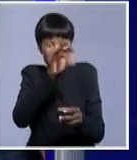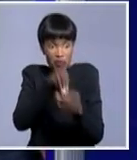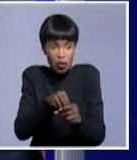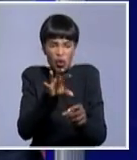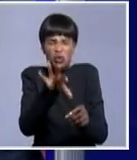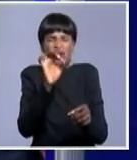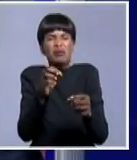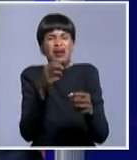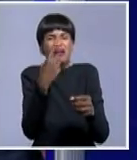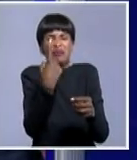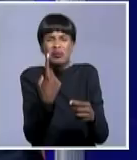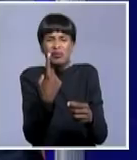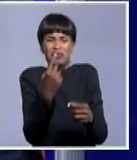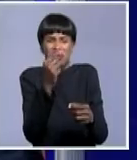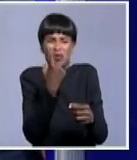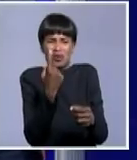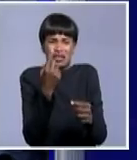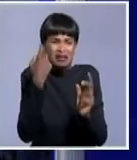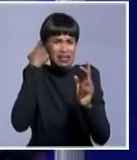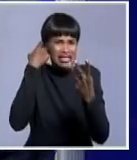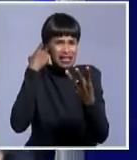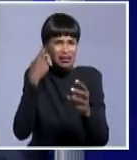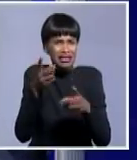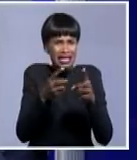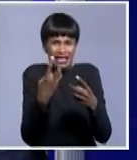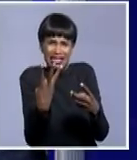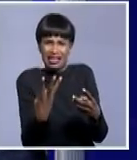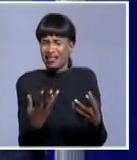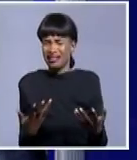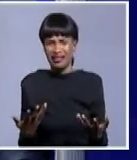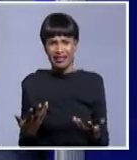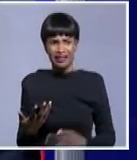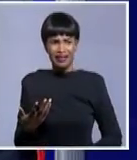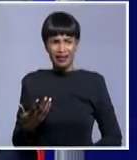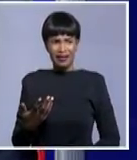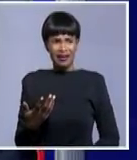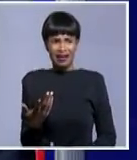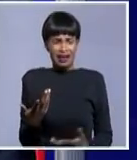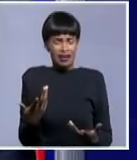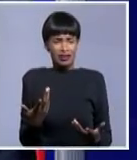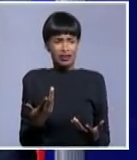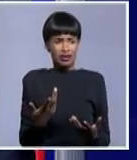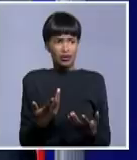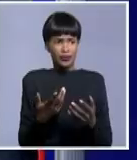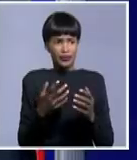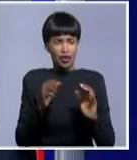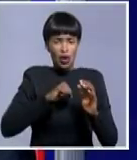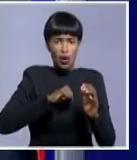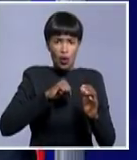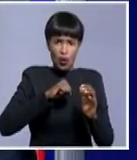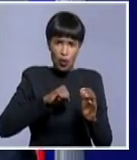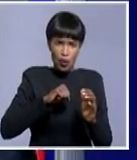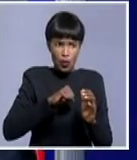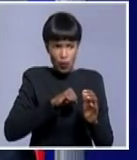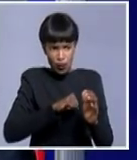you imagine? And these people were mere officials. And our agricultural land reform act